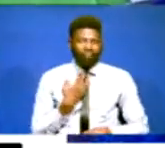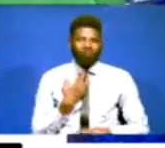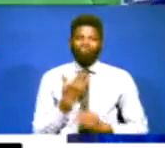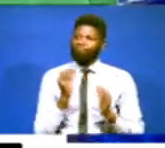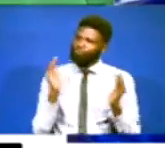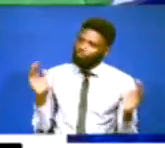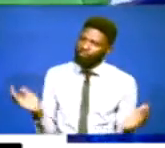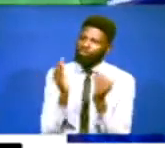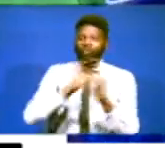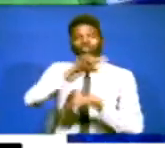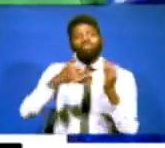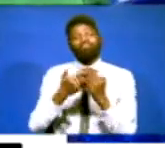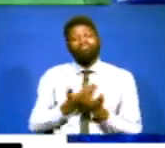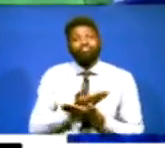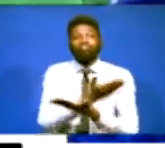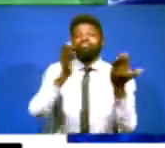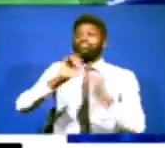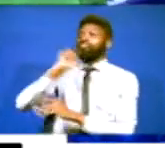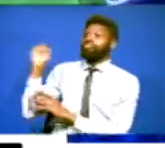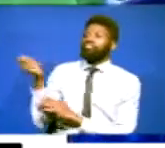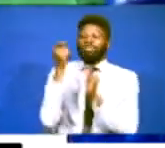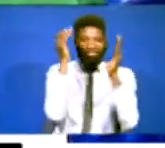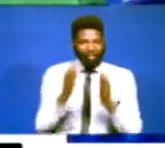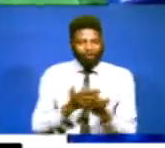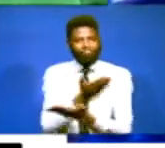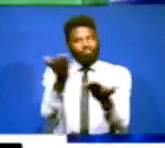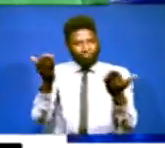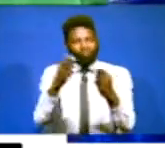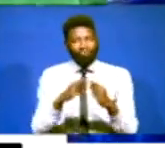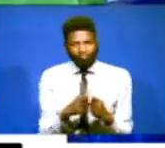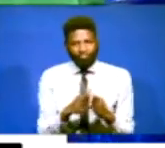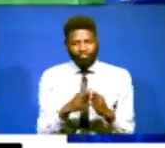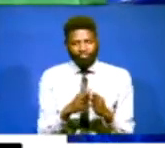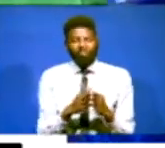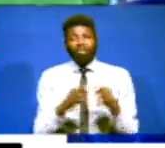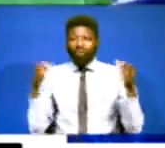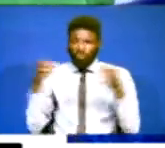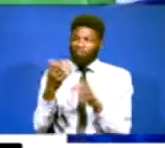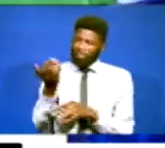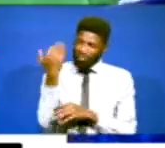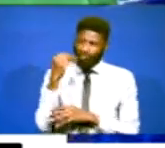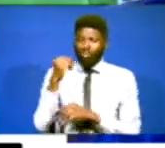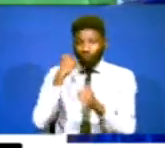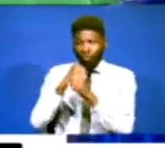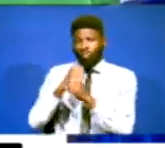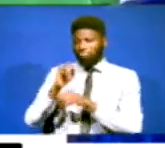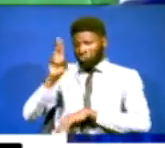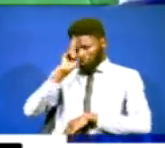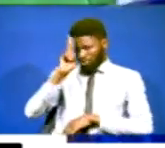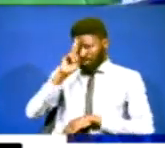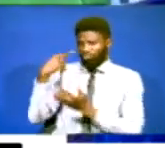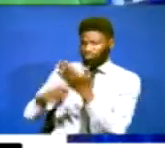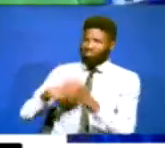all those Kenyans, the Home Guards and the collaborators who betrayed the Mau Mau